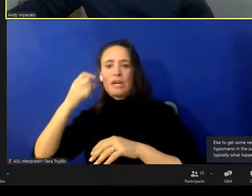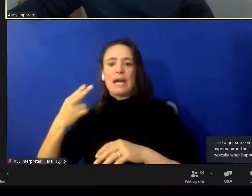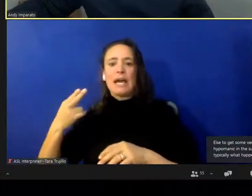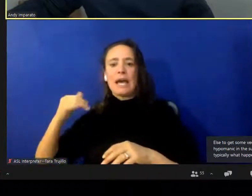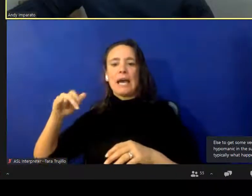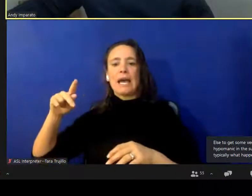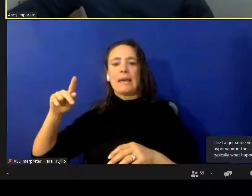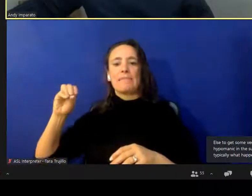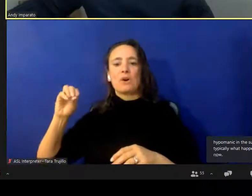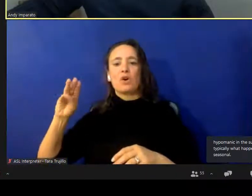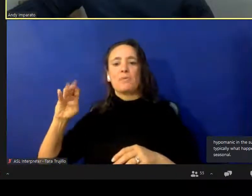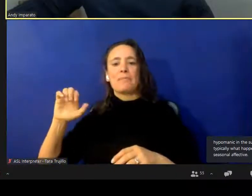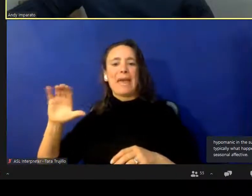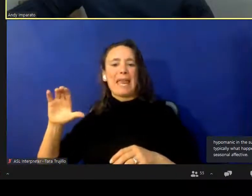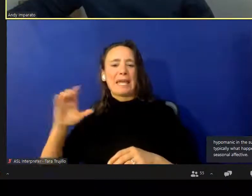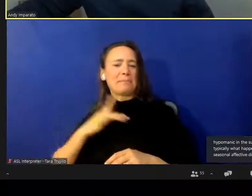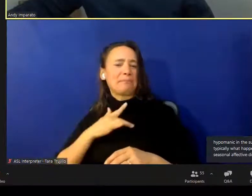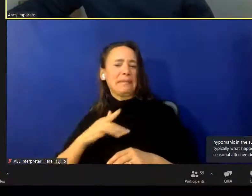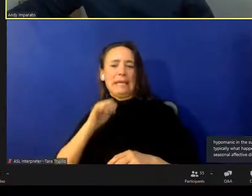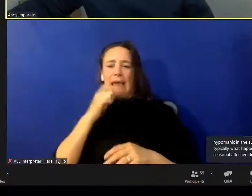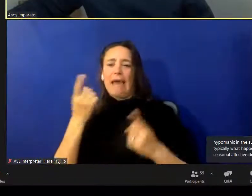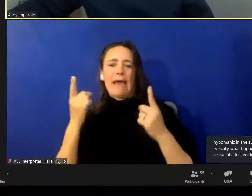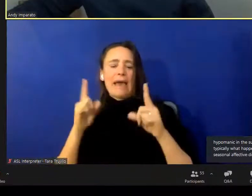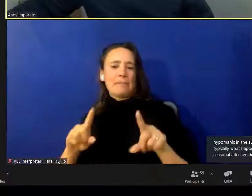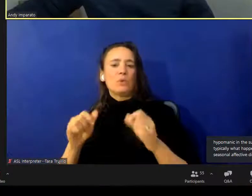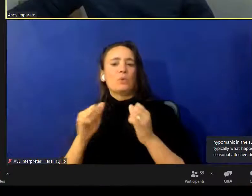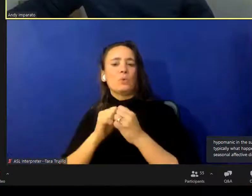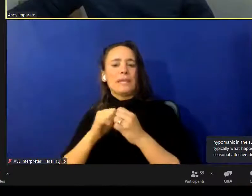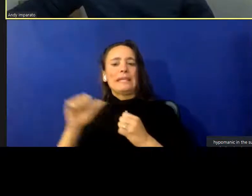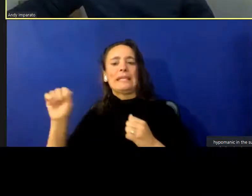somebody with seasonal affective disorder.